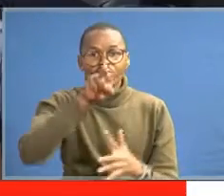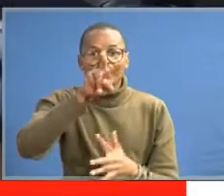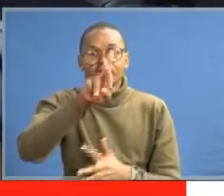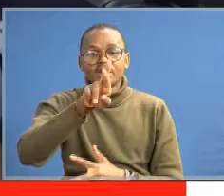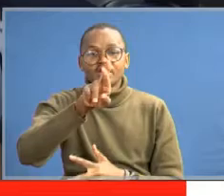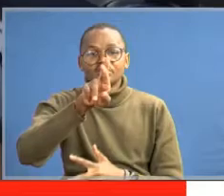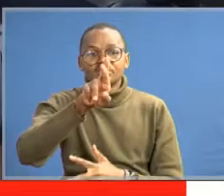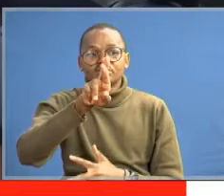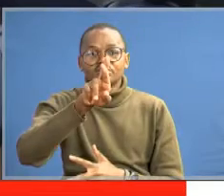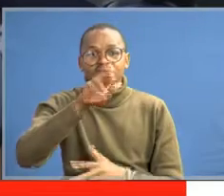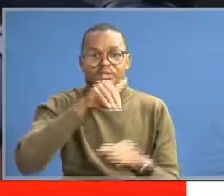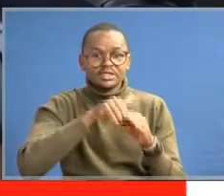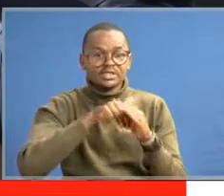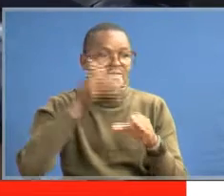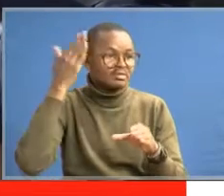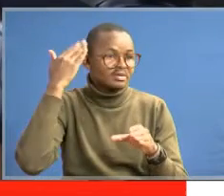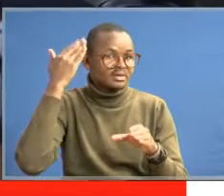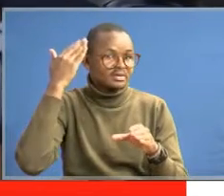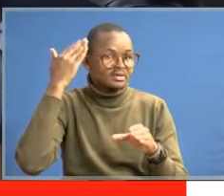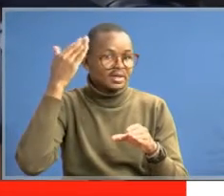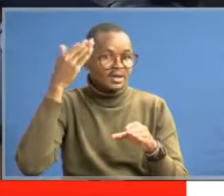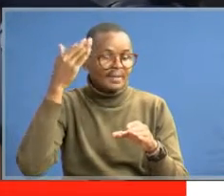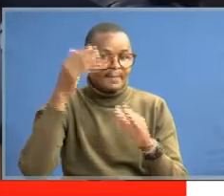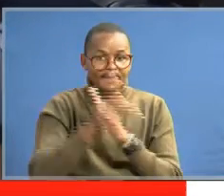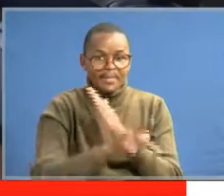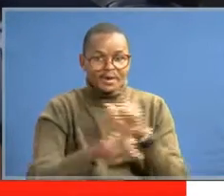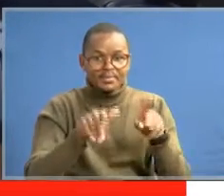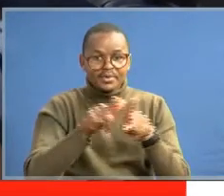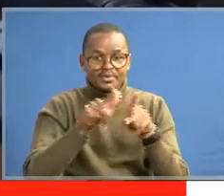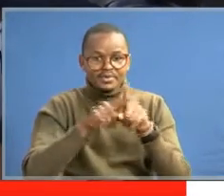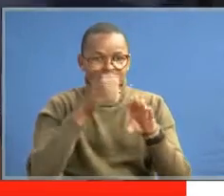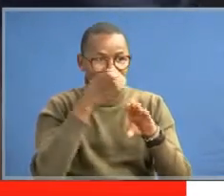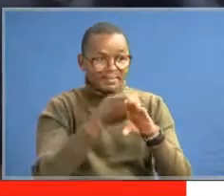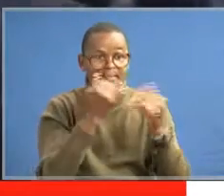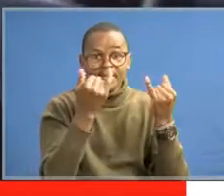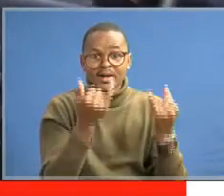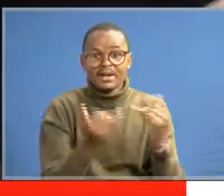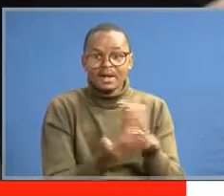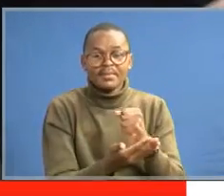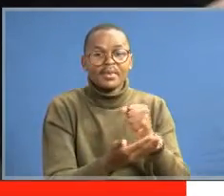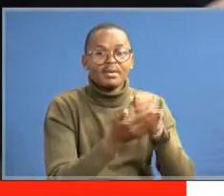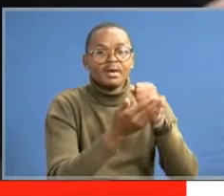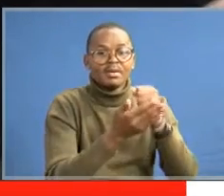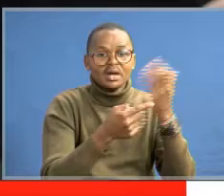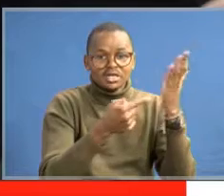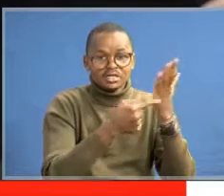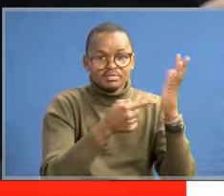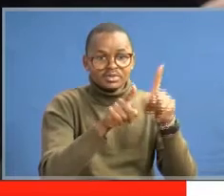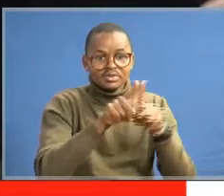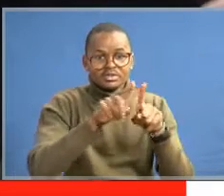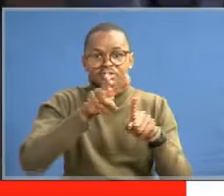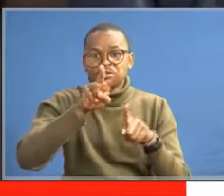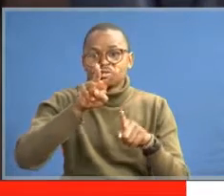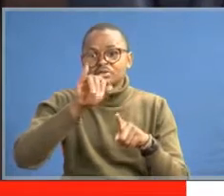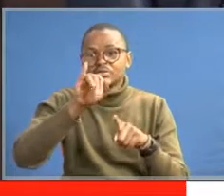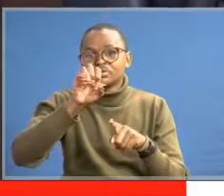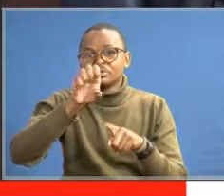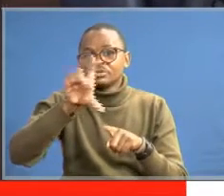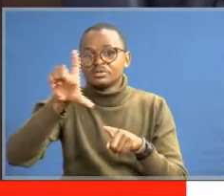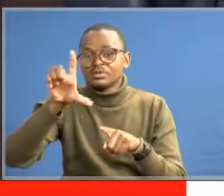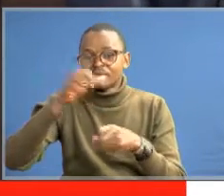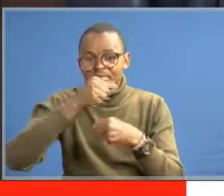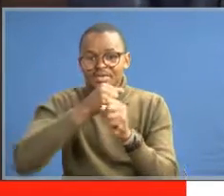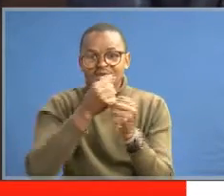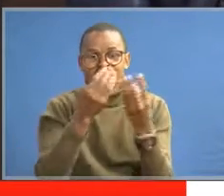piece. In the past, practical explanation of theories was hard, but now with the help of immersive technology and virtual reality, this has been